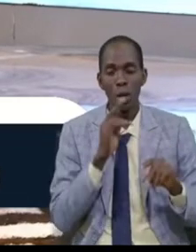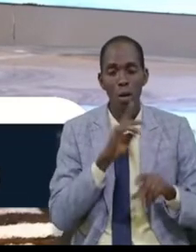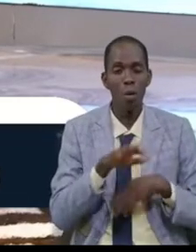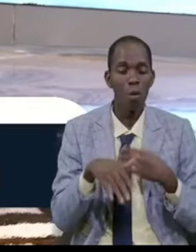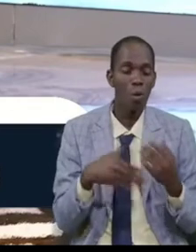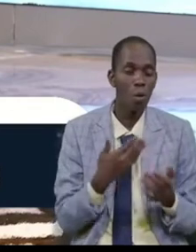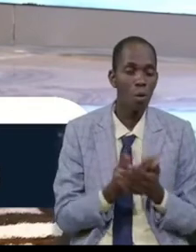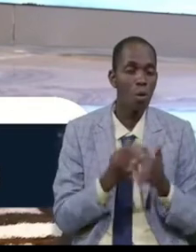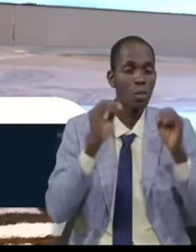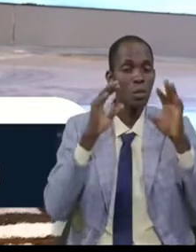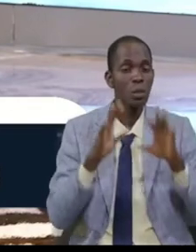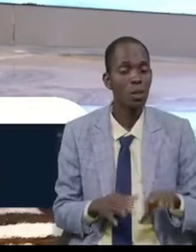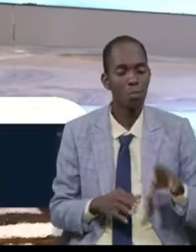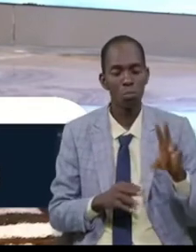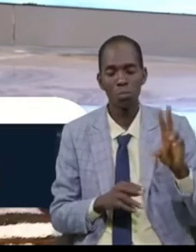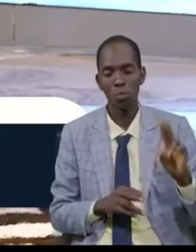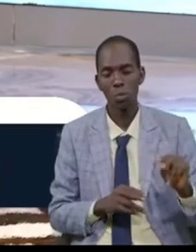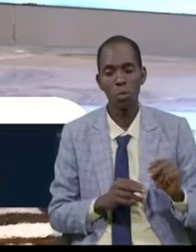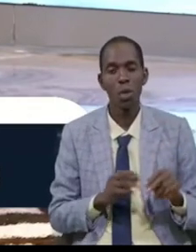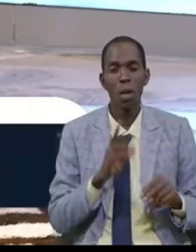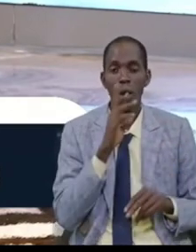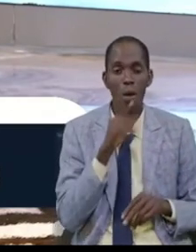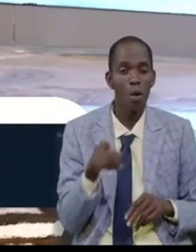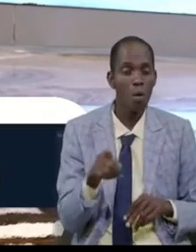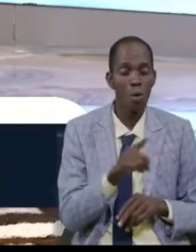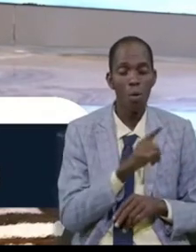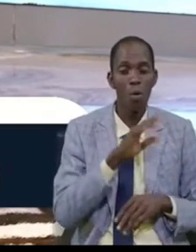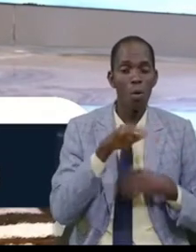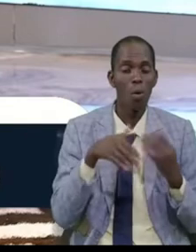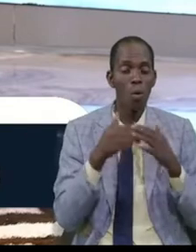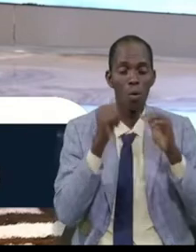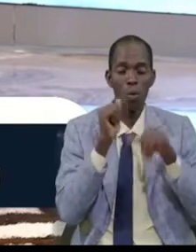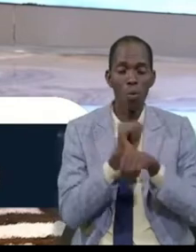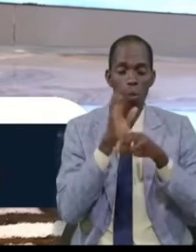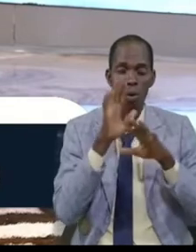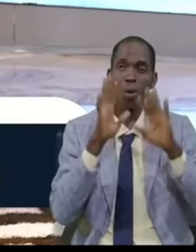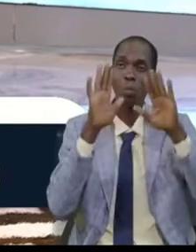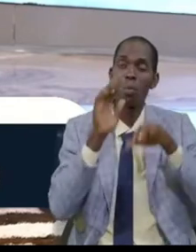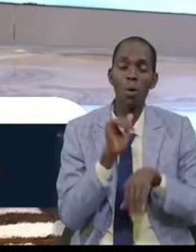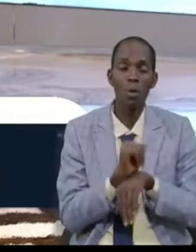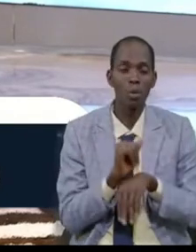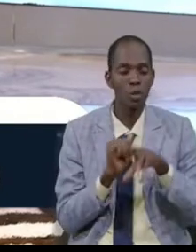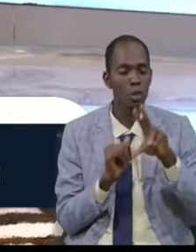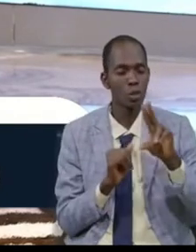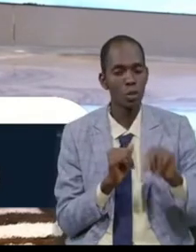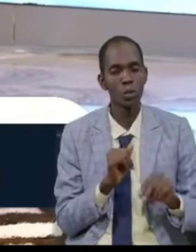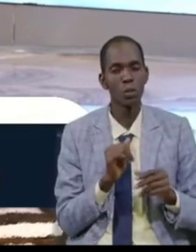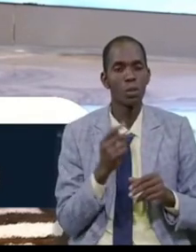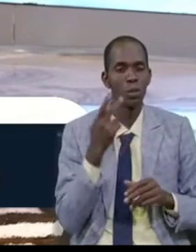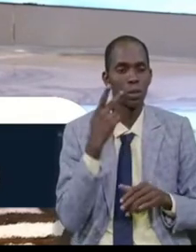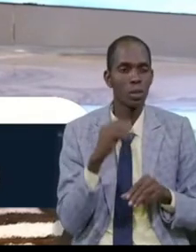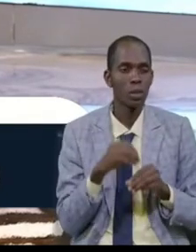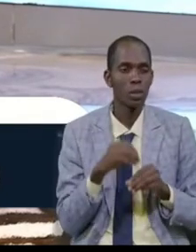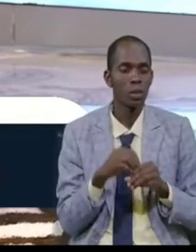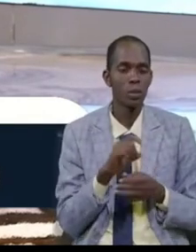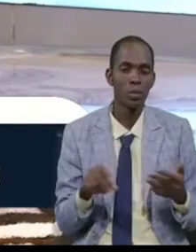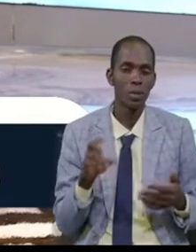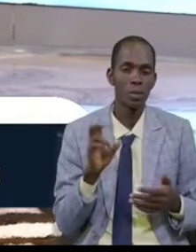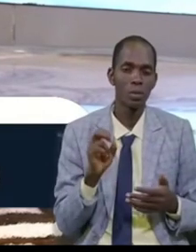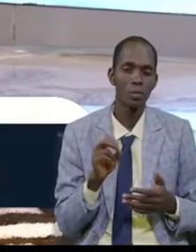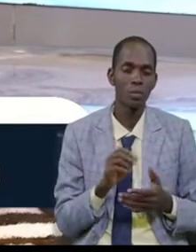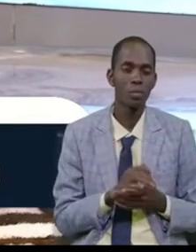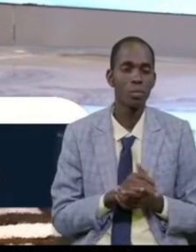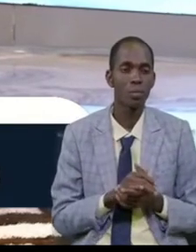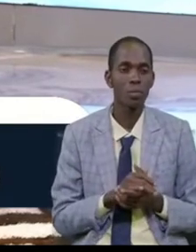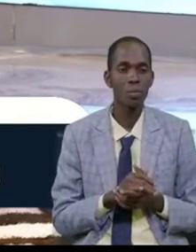all teachers? The answer is no. Are all workers of miracles? The answer is no. Look at verse 30. Have